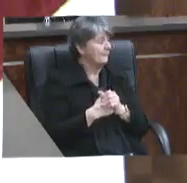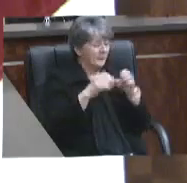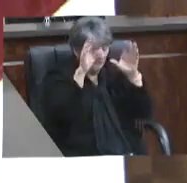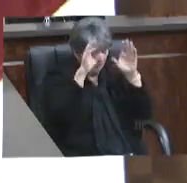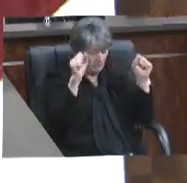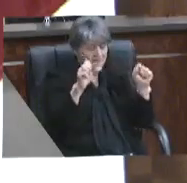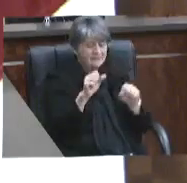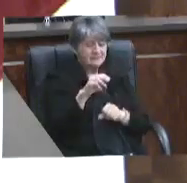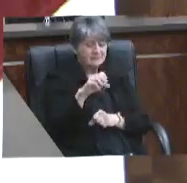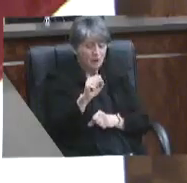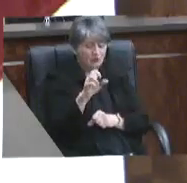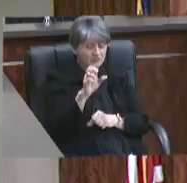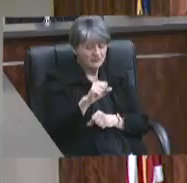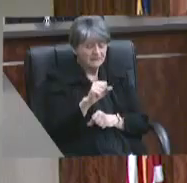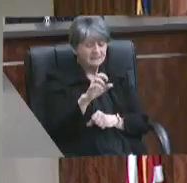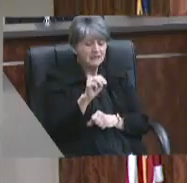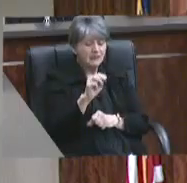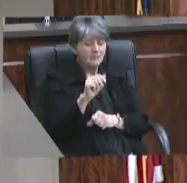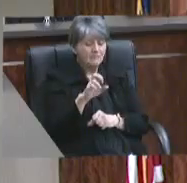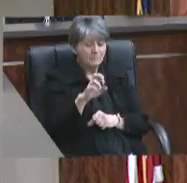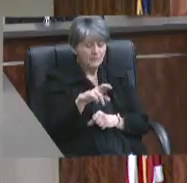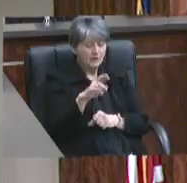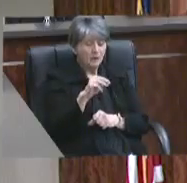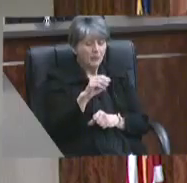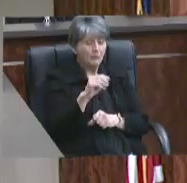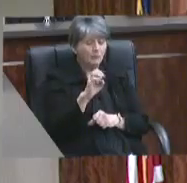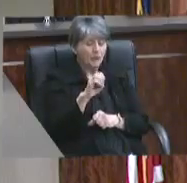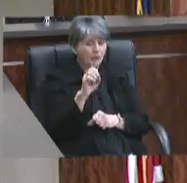President Smalls? I vote yes. Mayor Mo? Concur.